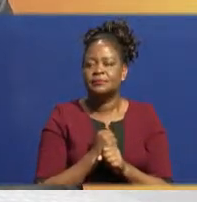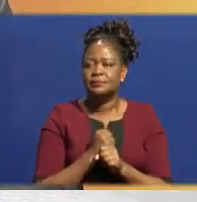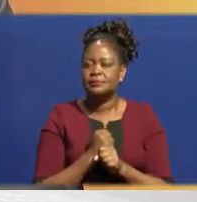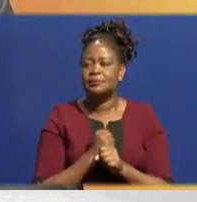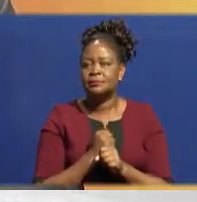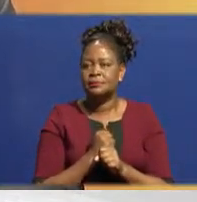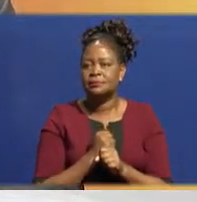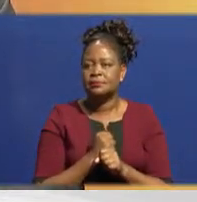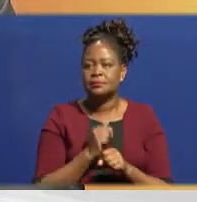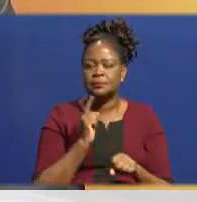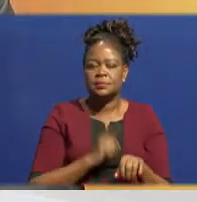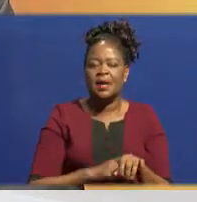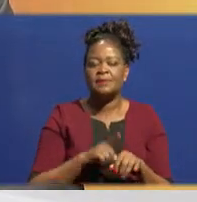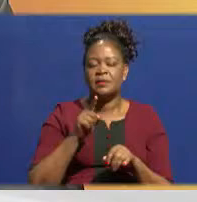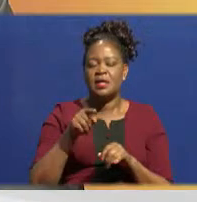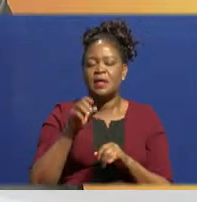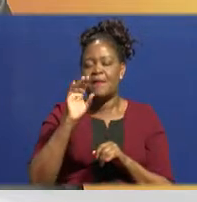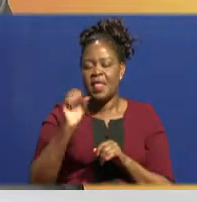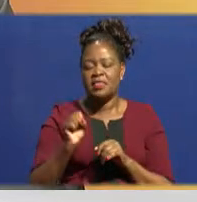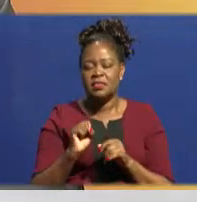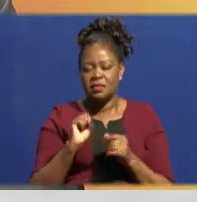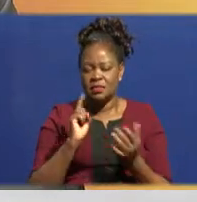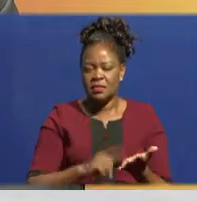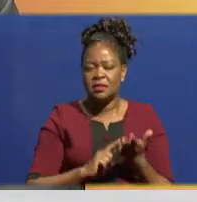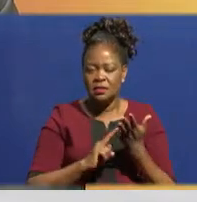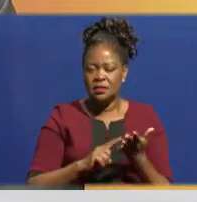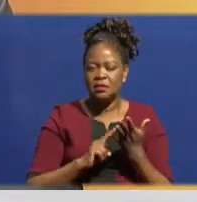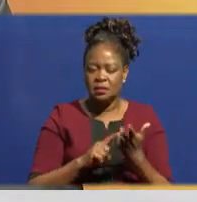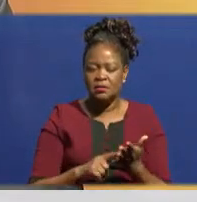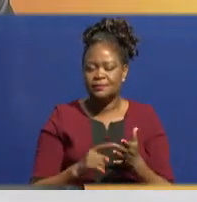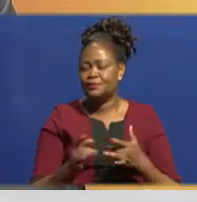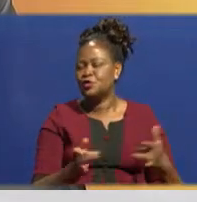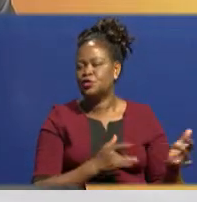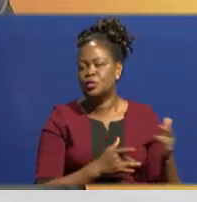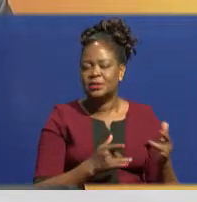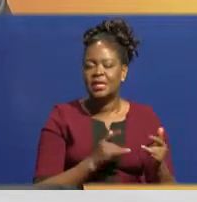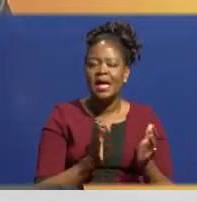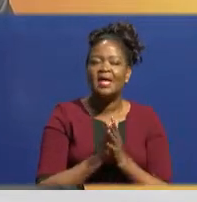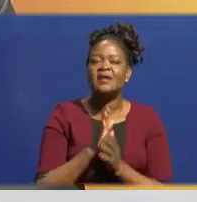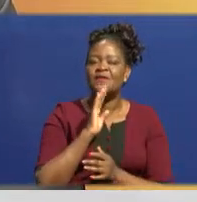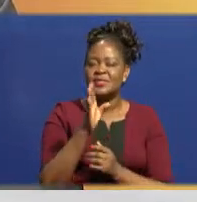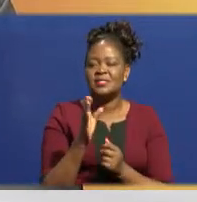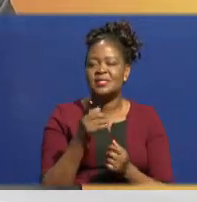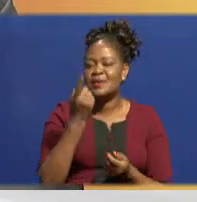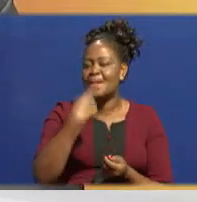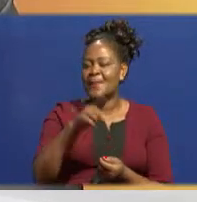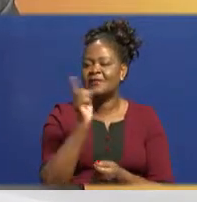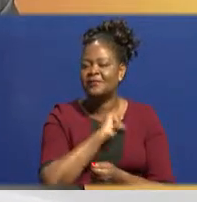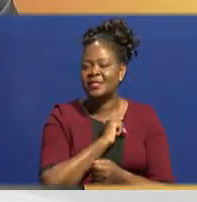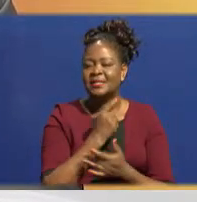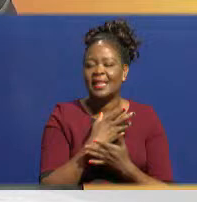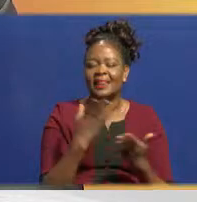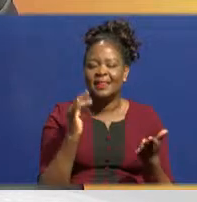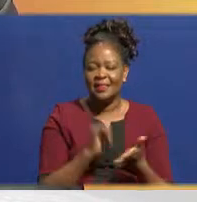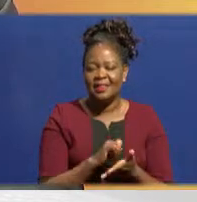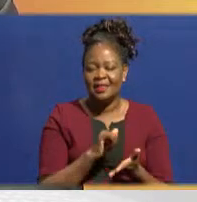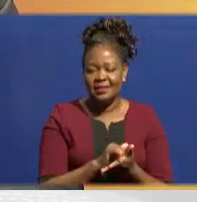Once these bills have been debated, discussed and considered and have been passed, anything that